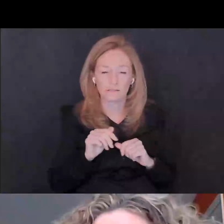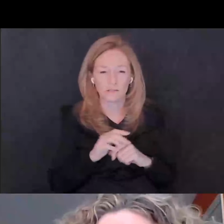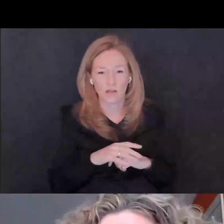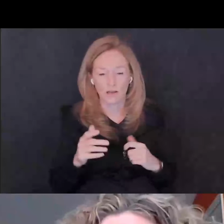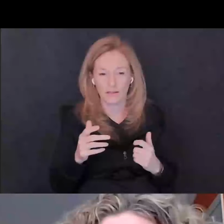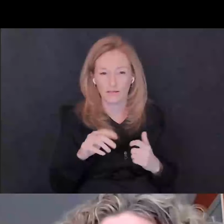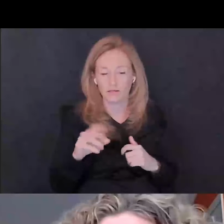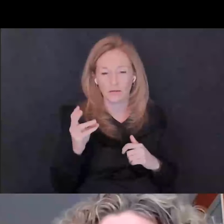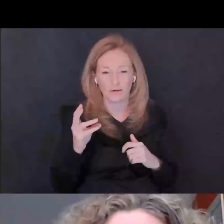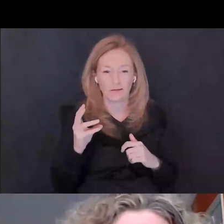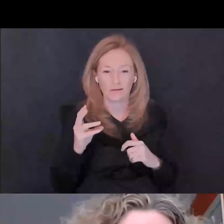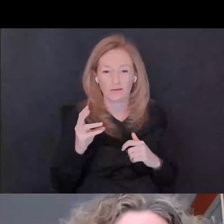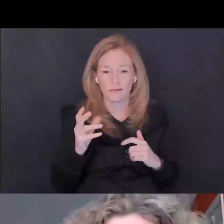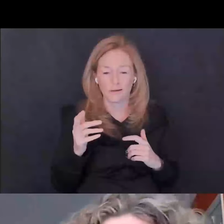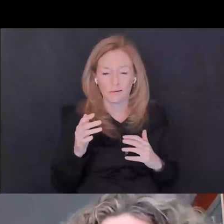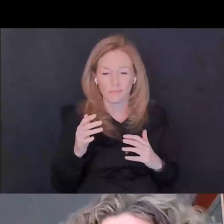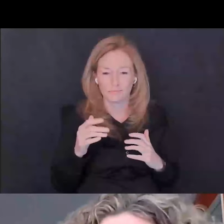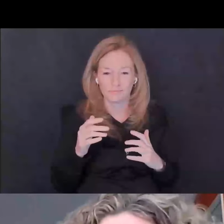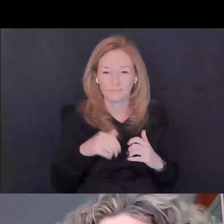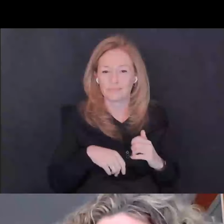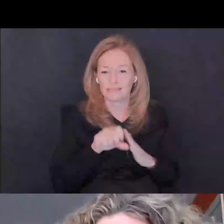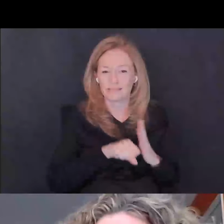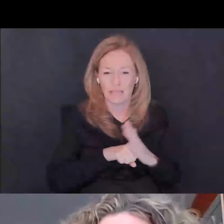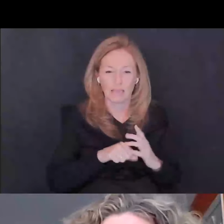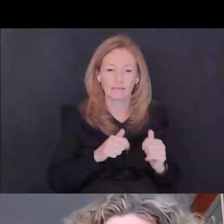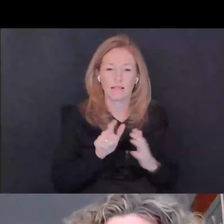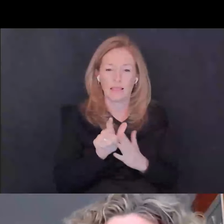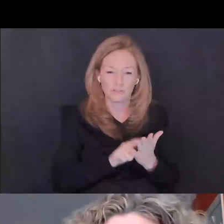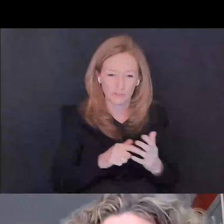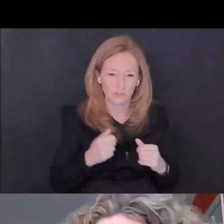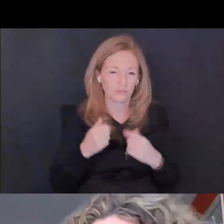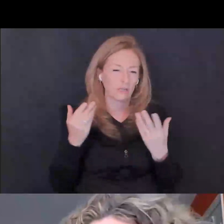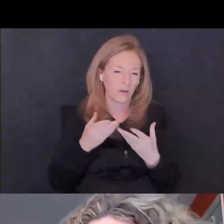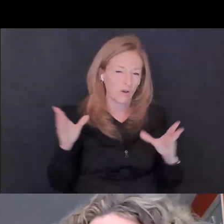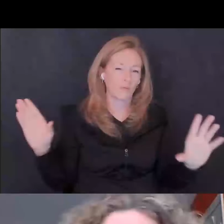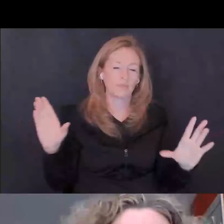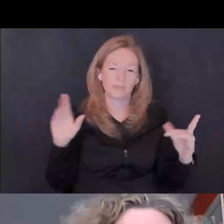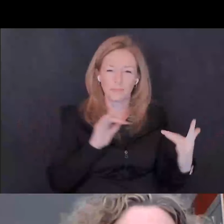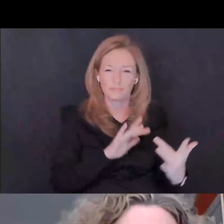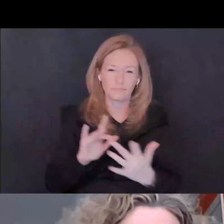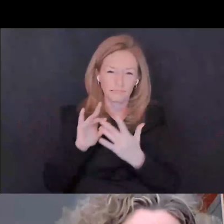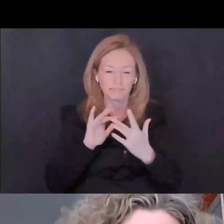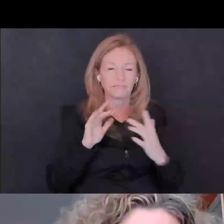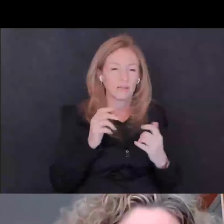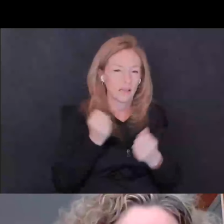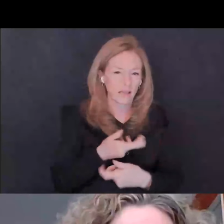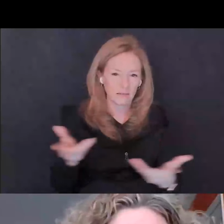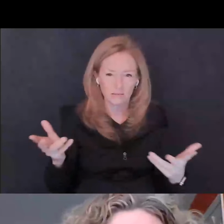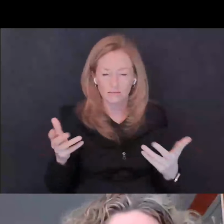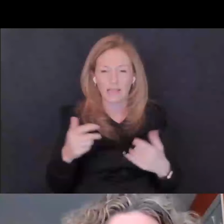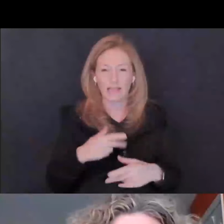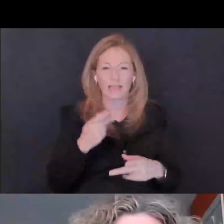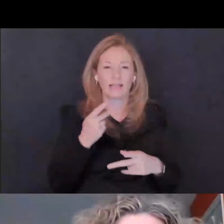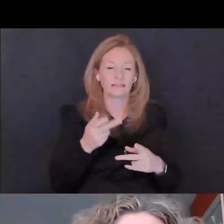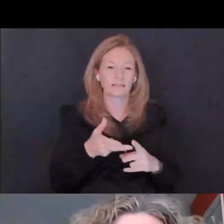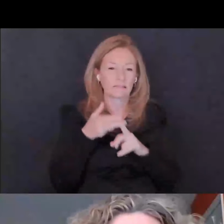workforce, increasing the supply, expanding the reach, addressing distribution, and retaining professionals.